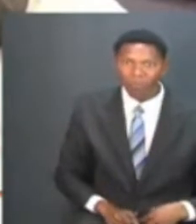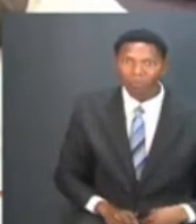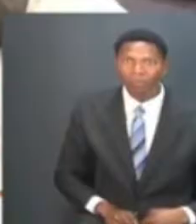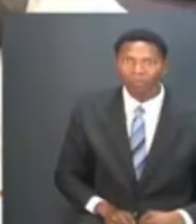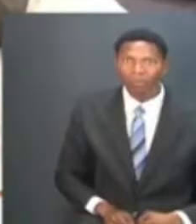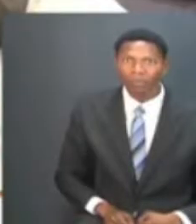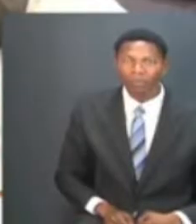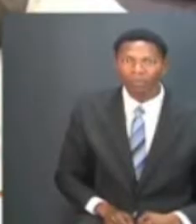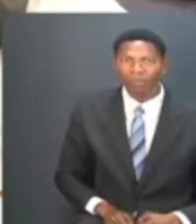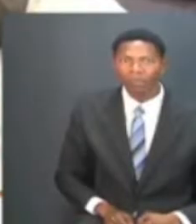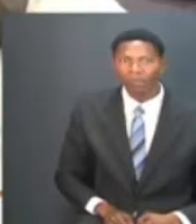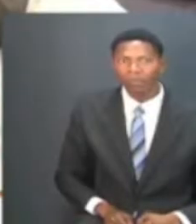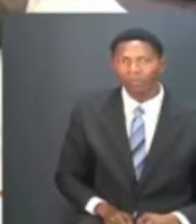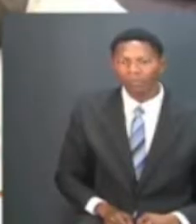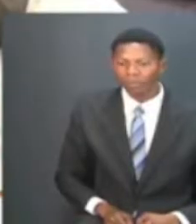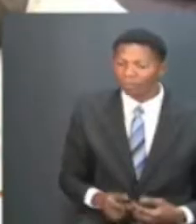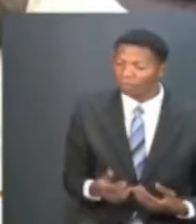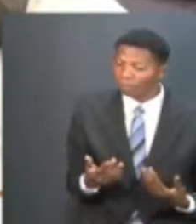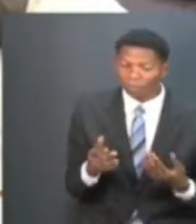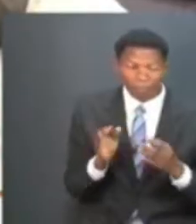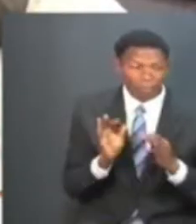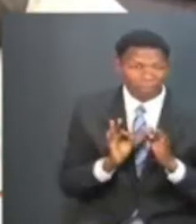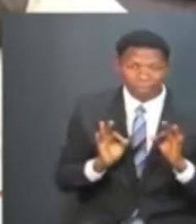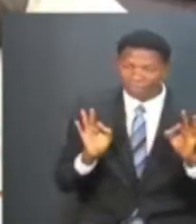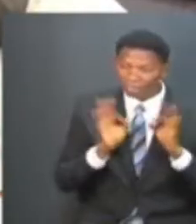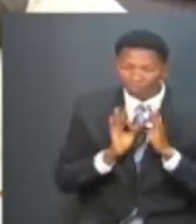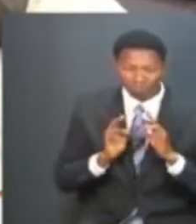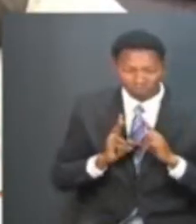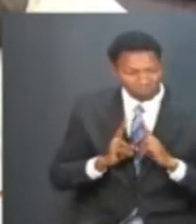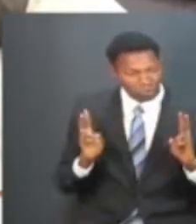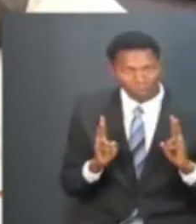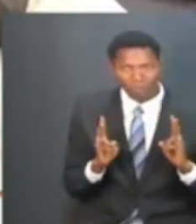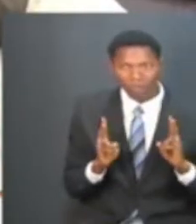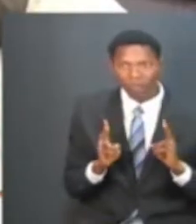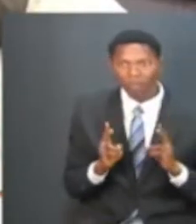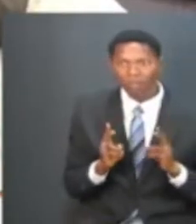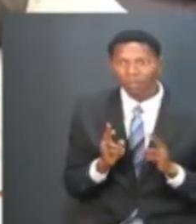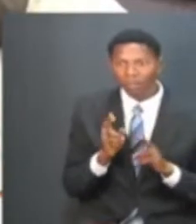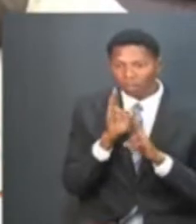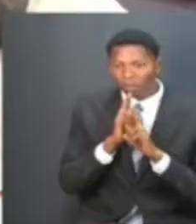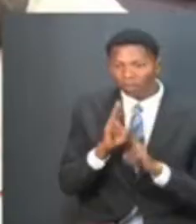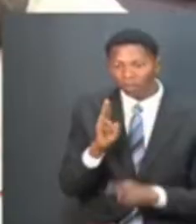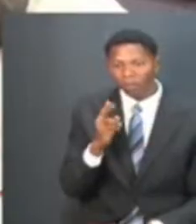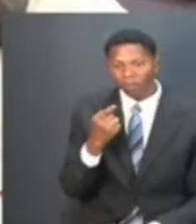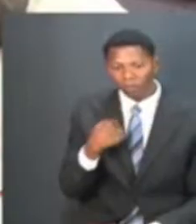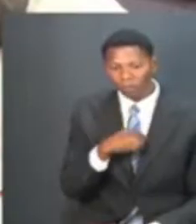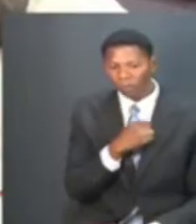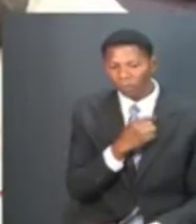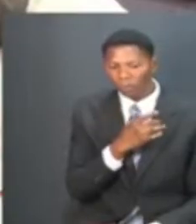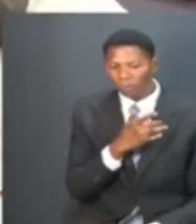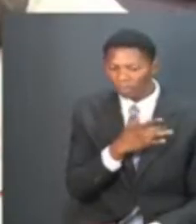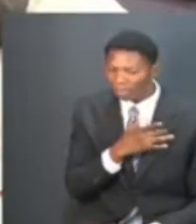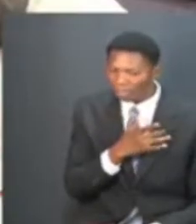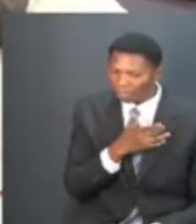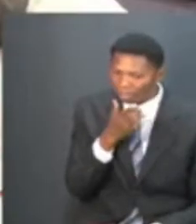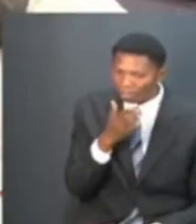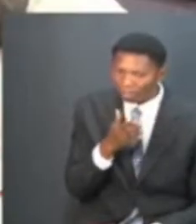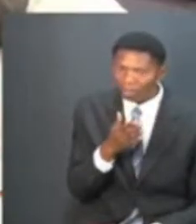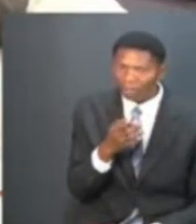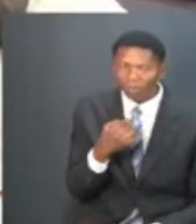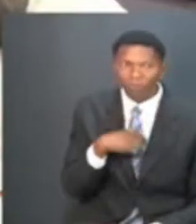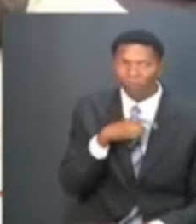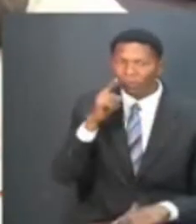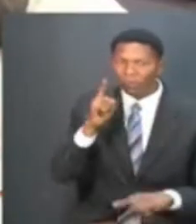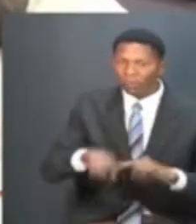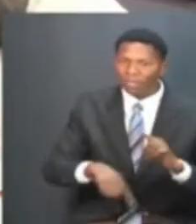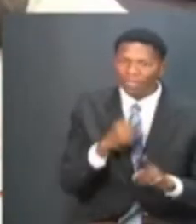So it's important. It's very important. Honorable, our hearts go out there to you. We can't inflict pains on